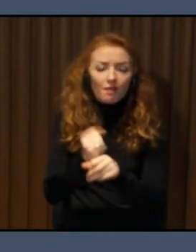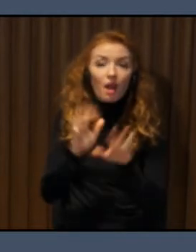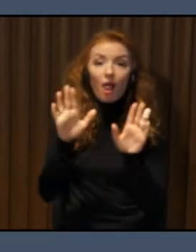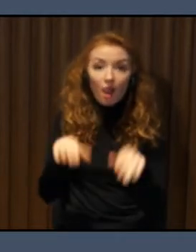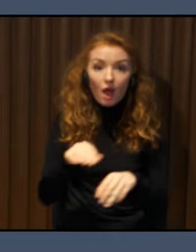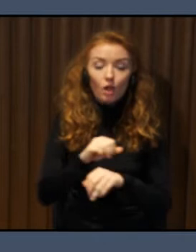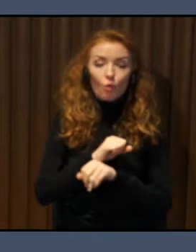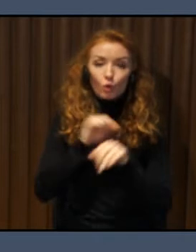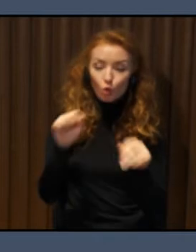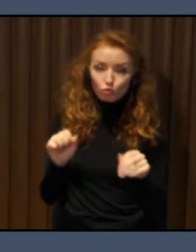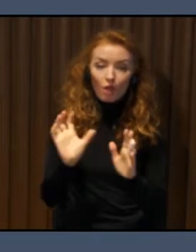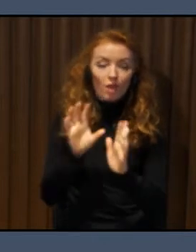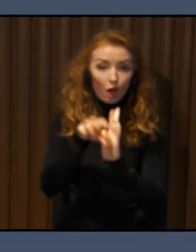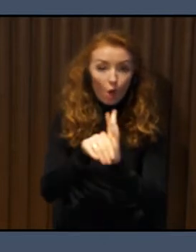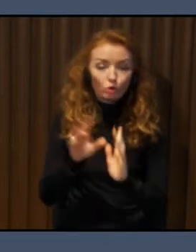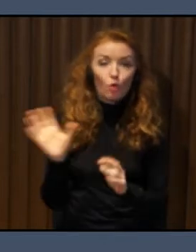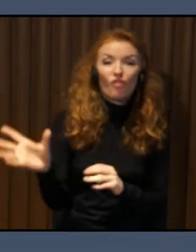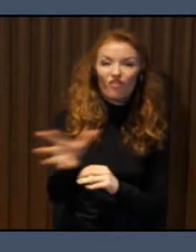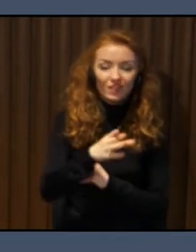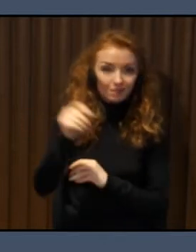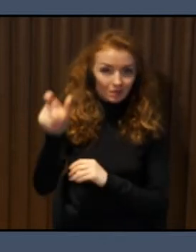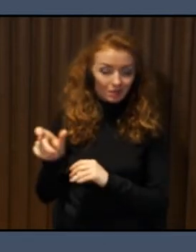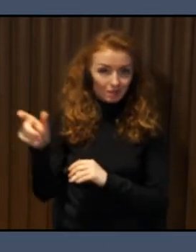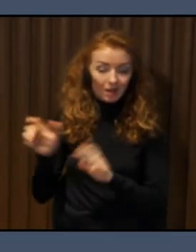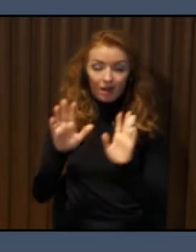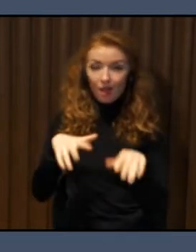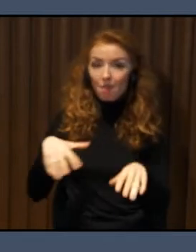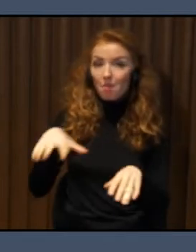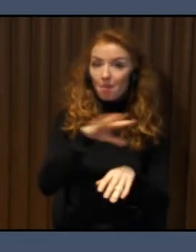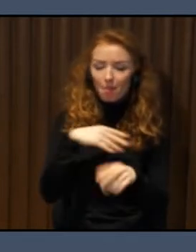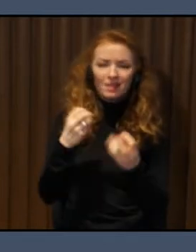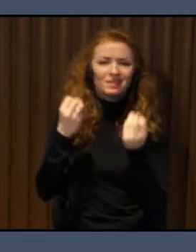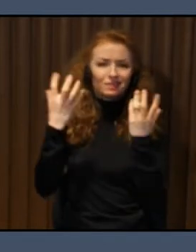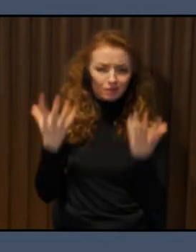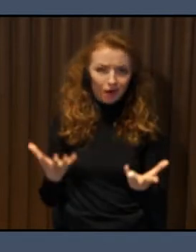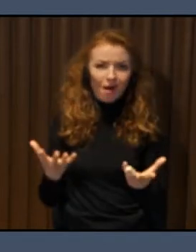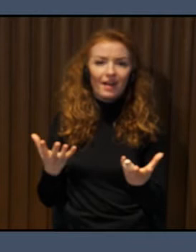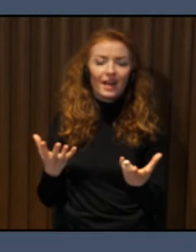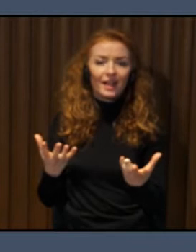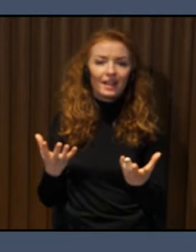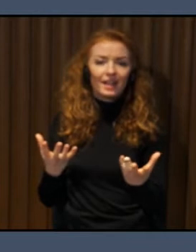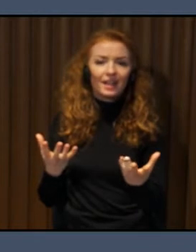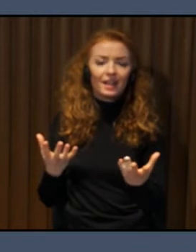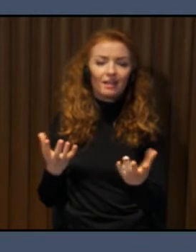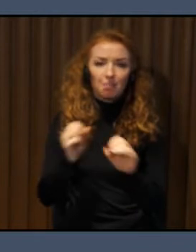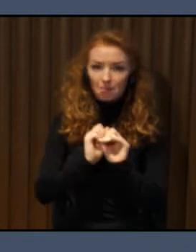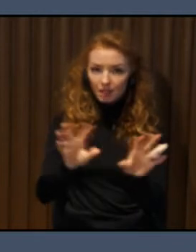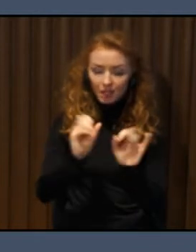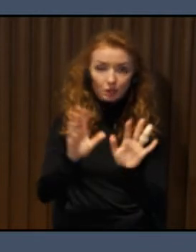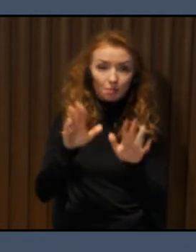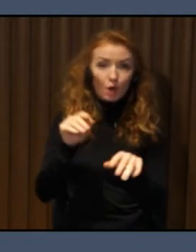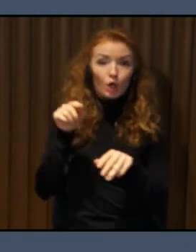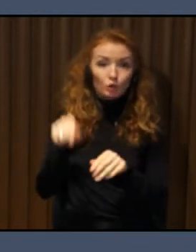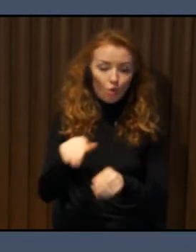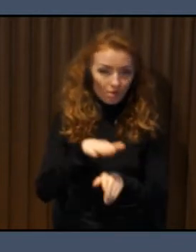everybody. To clear or to speak more about the app, I will show you a short video in